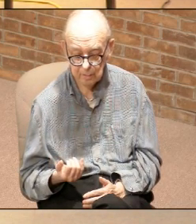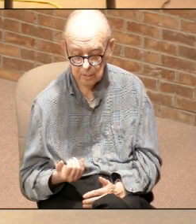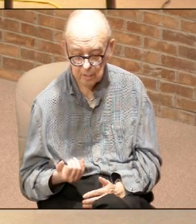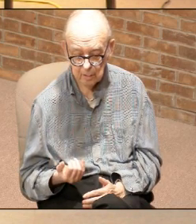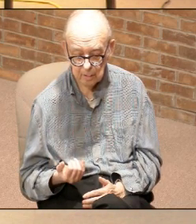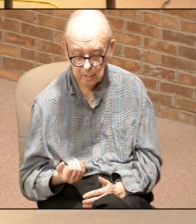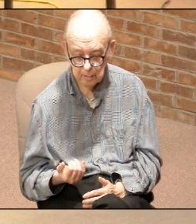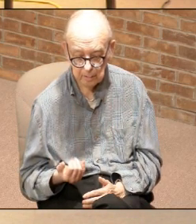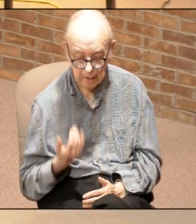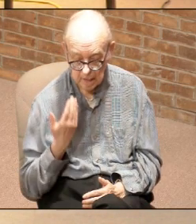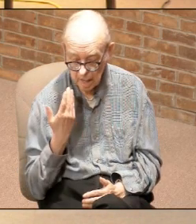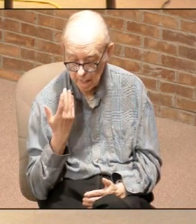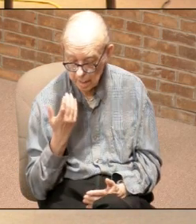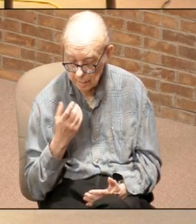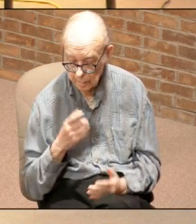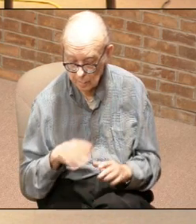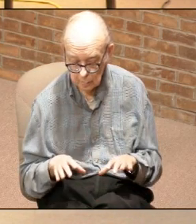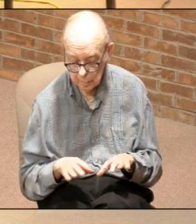i don't know what to do